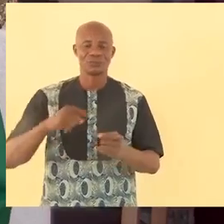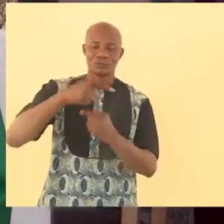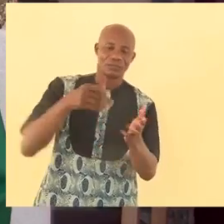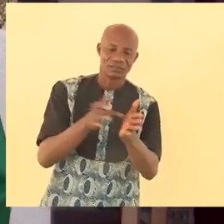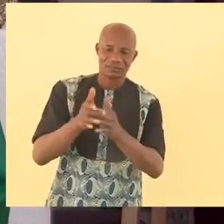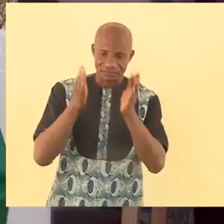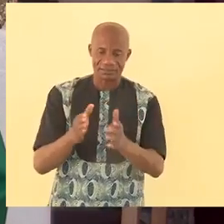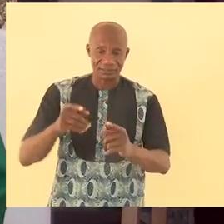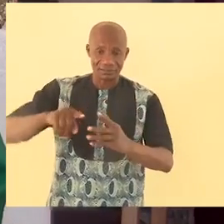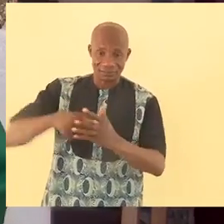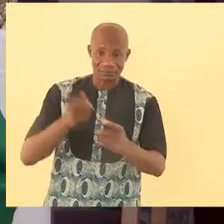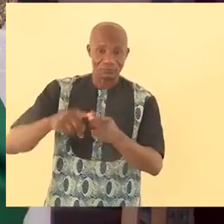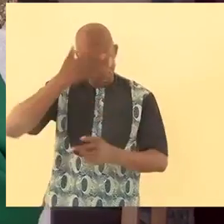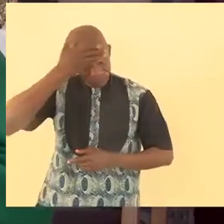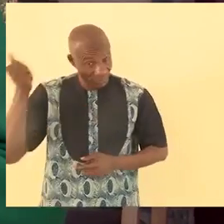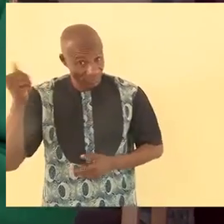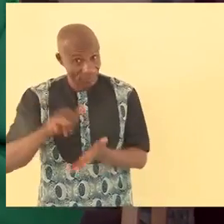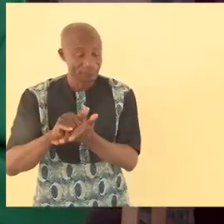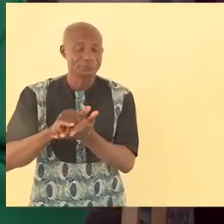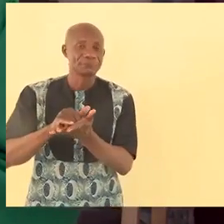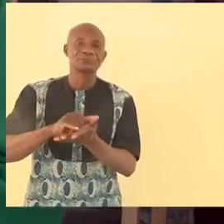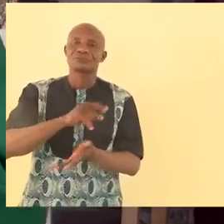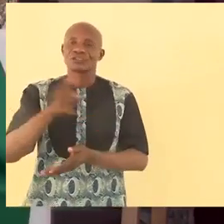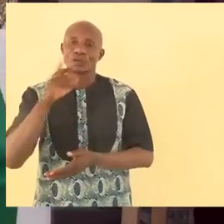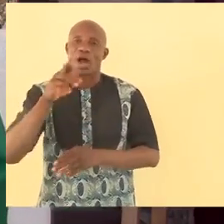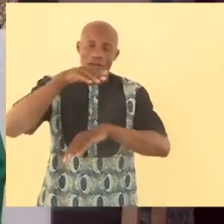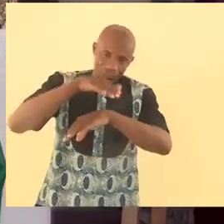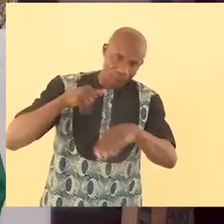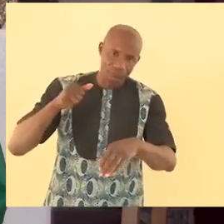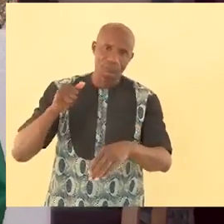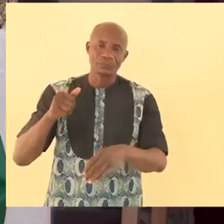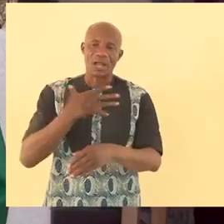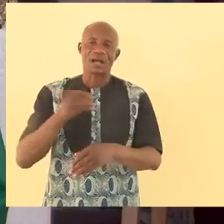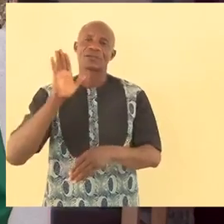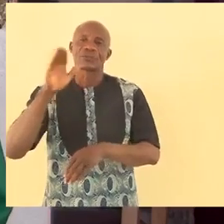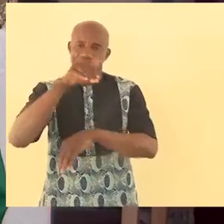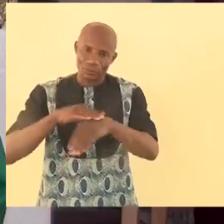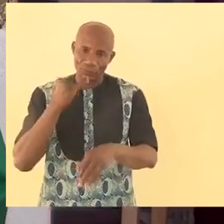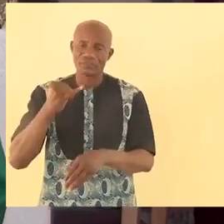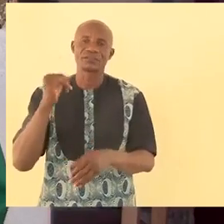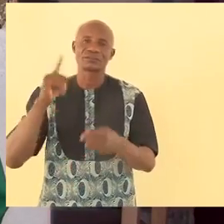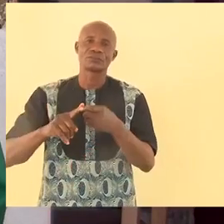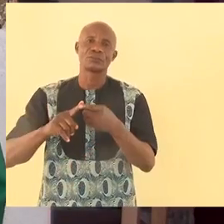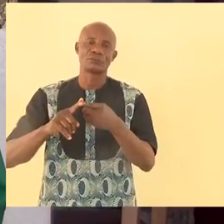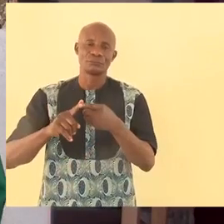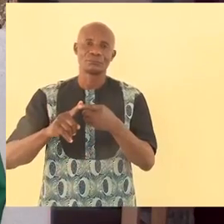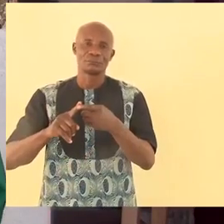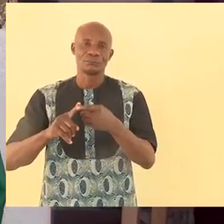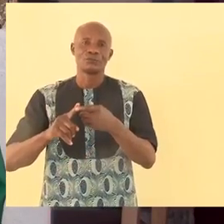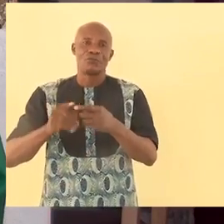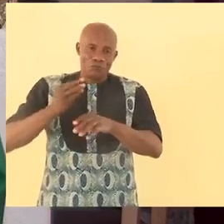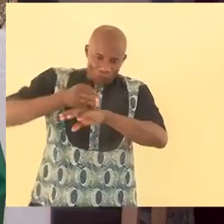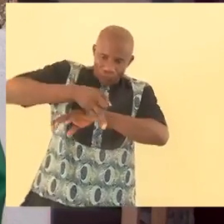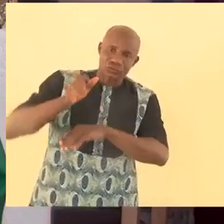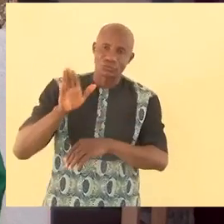When Christians begin to forget that you are called and your call is to compare